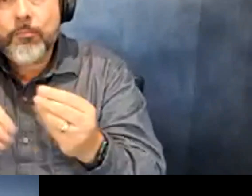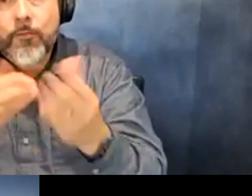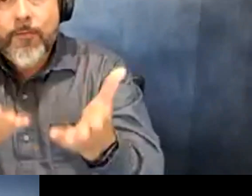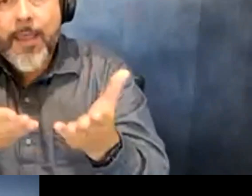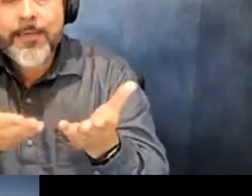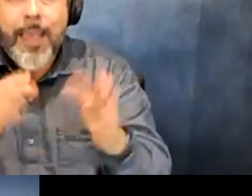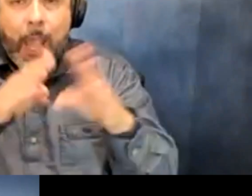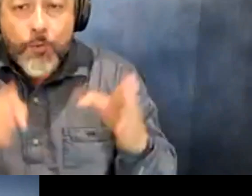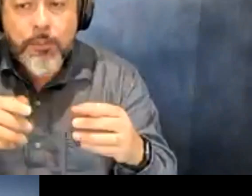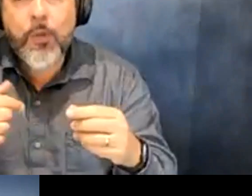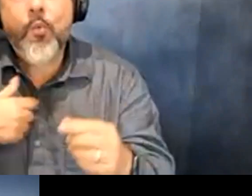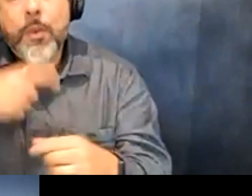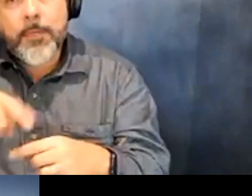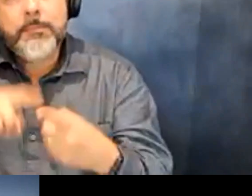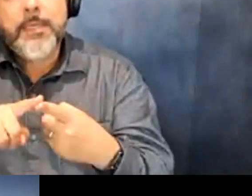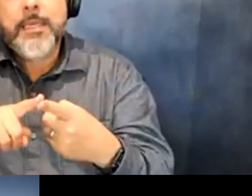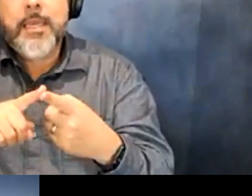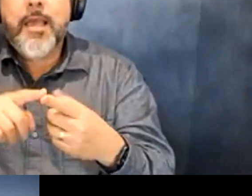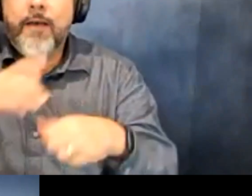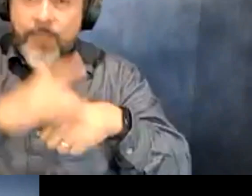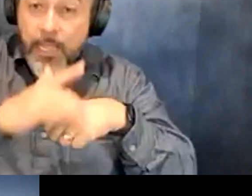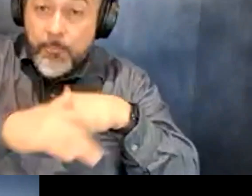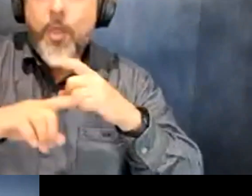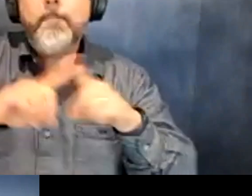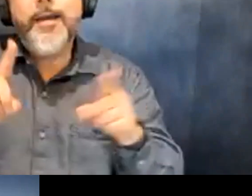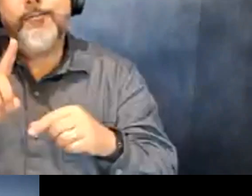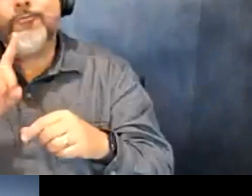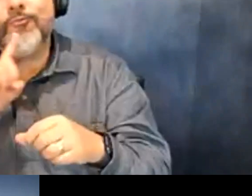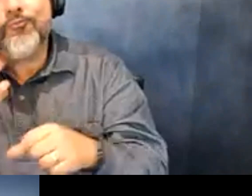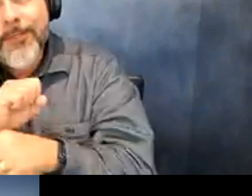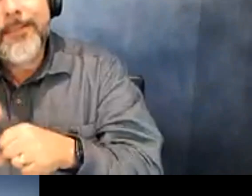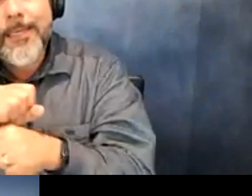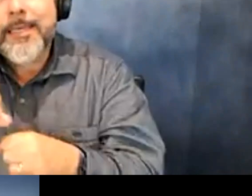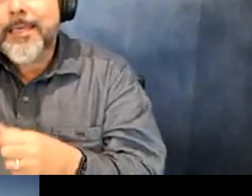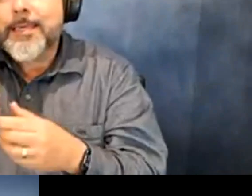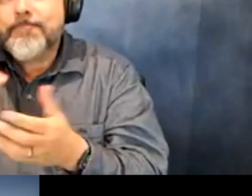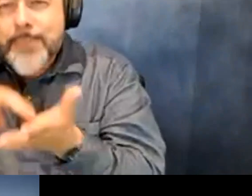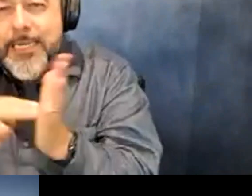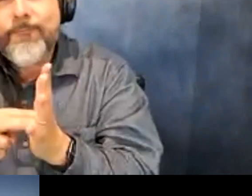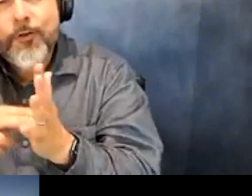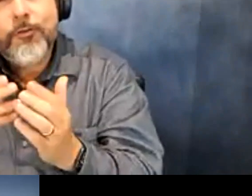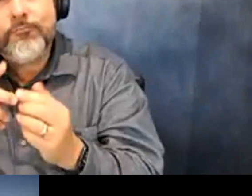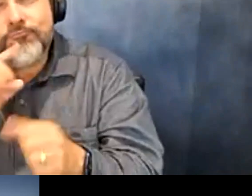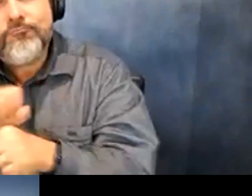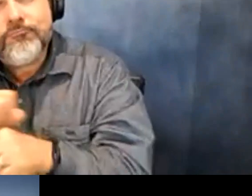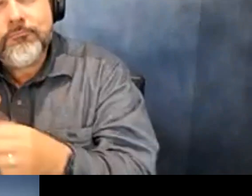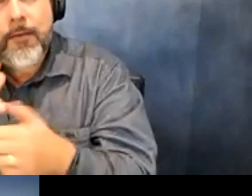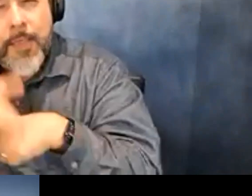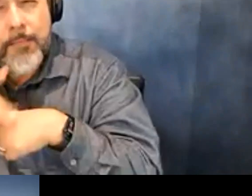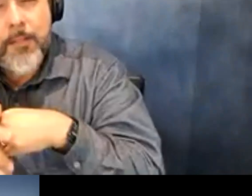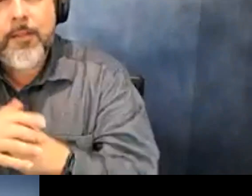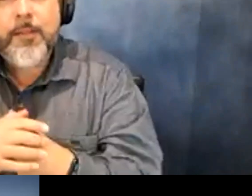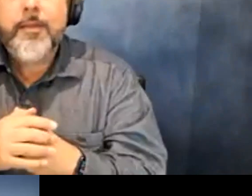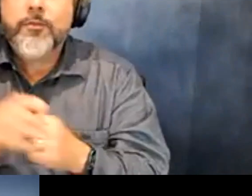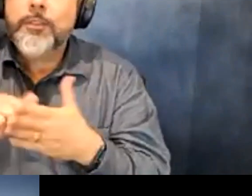it's available, meaningfully available. And I defer to someone else on the other aspects of your interesting set of